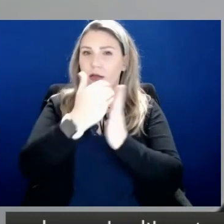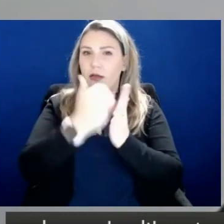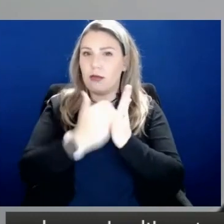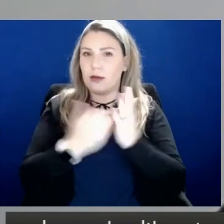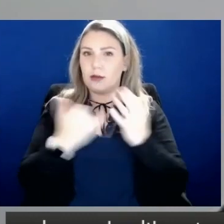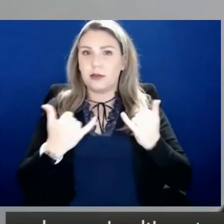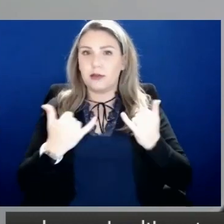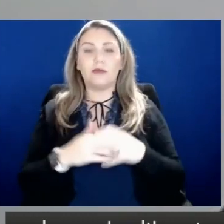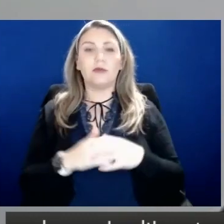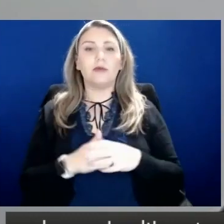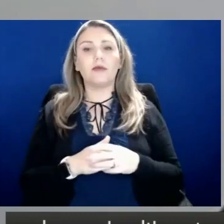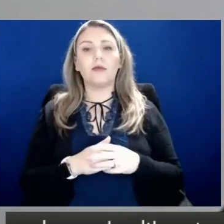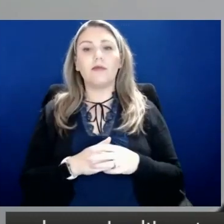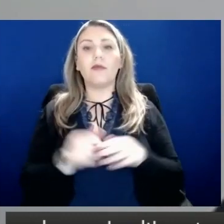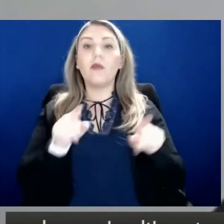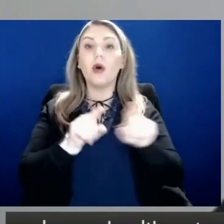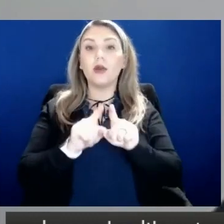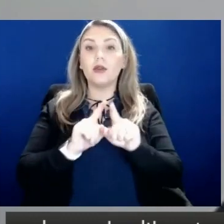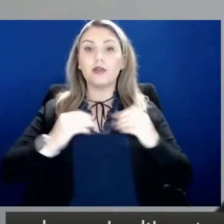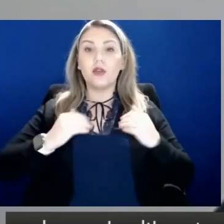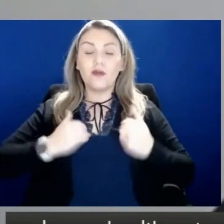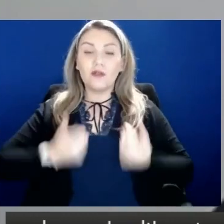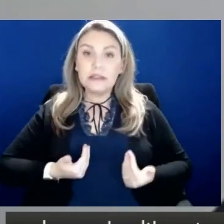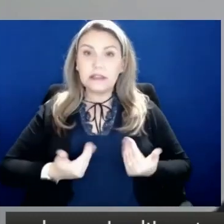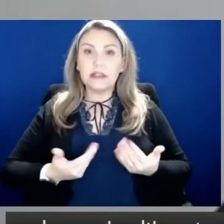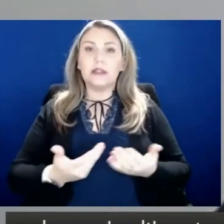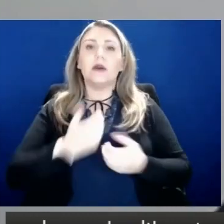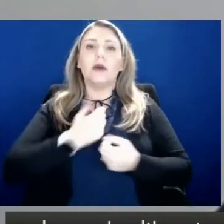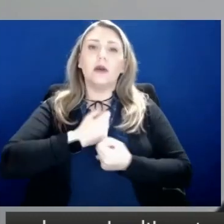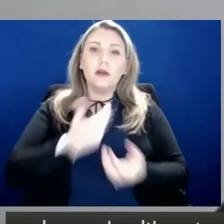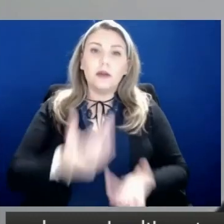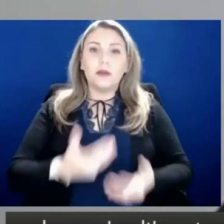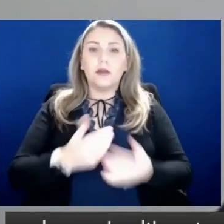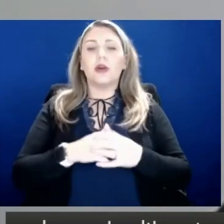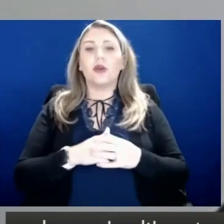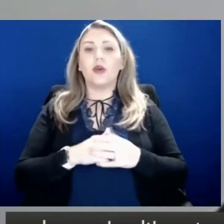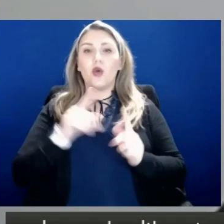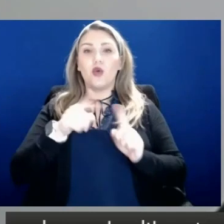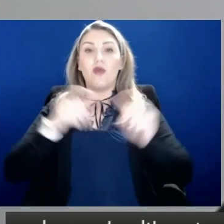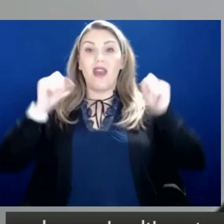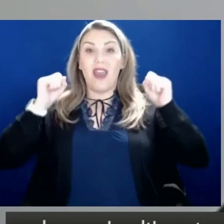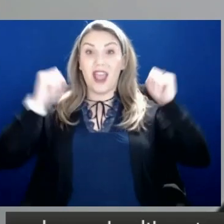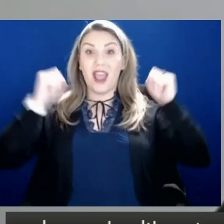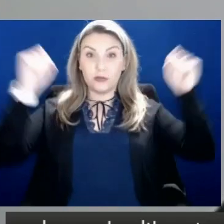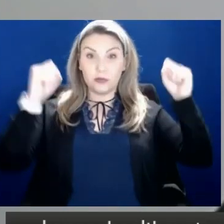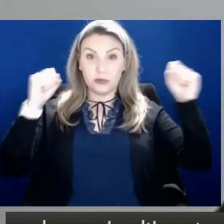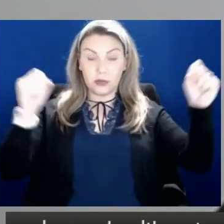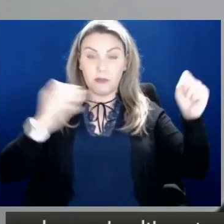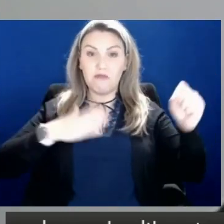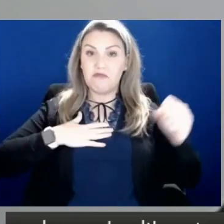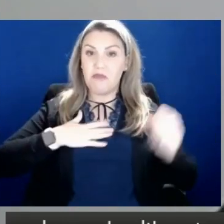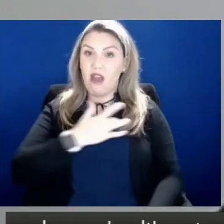I also have the fatigue. Whenever I exercise, my heart rate gets very, very high.